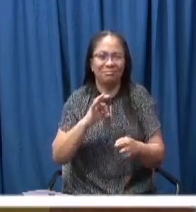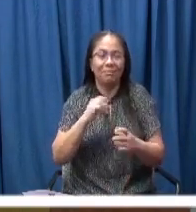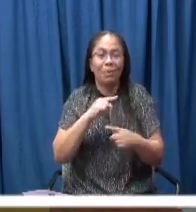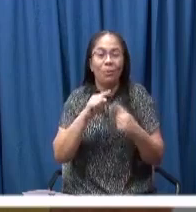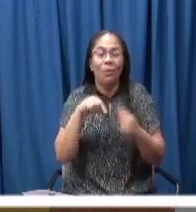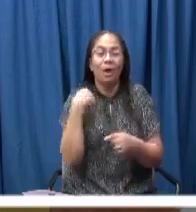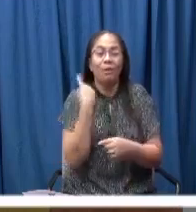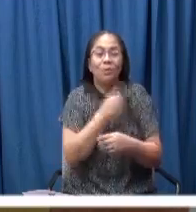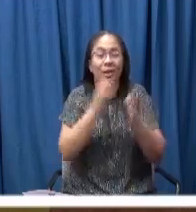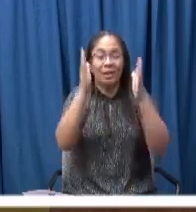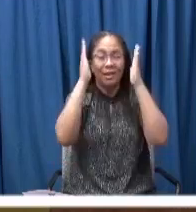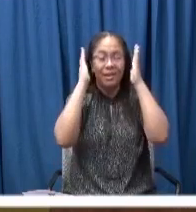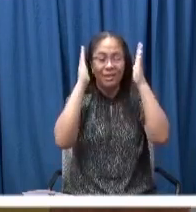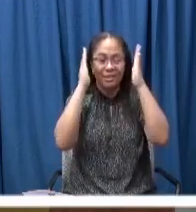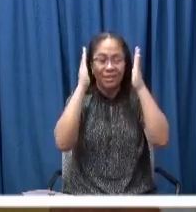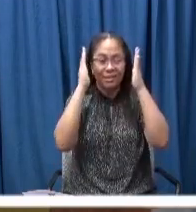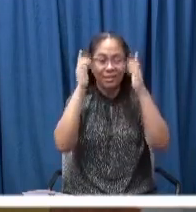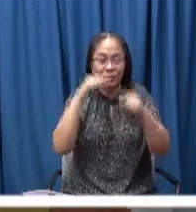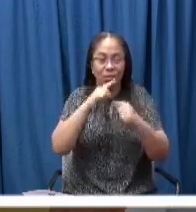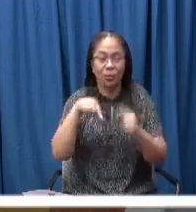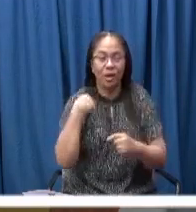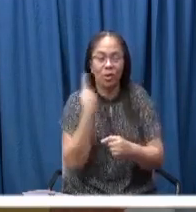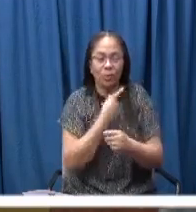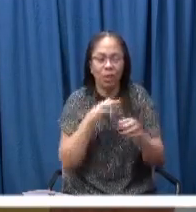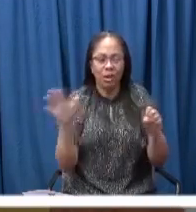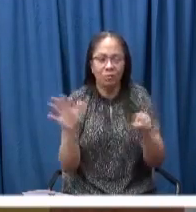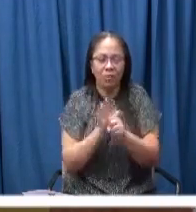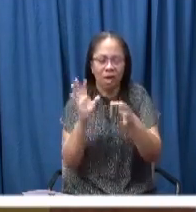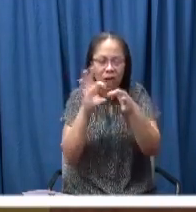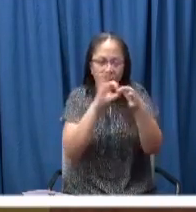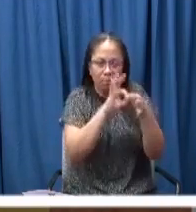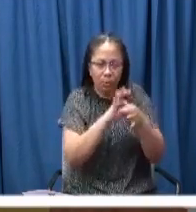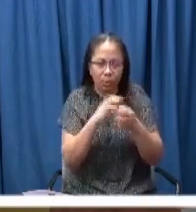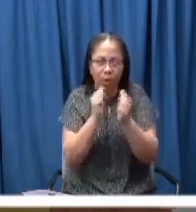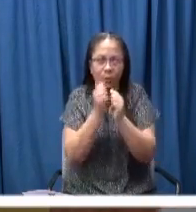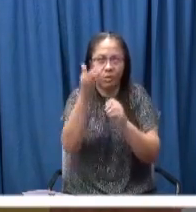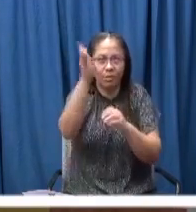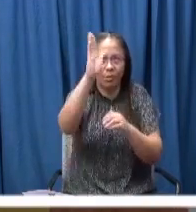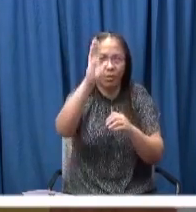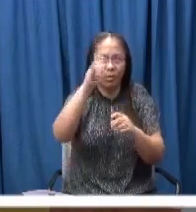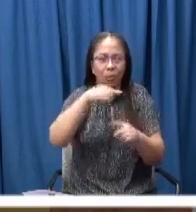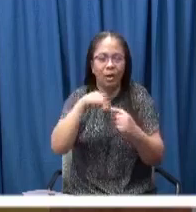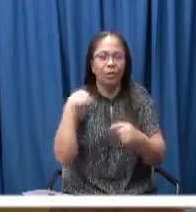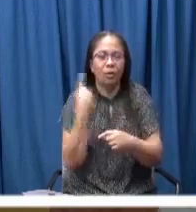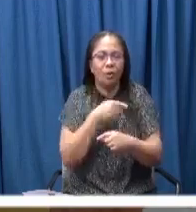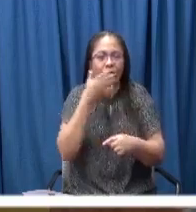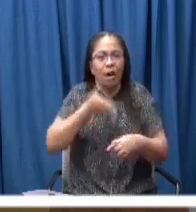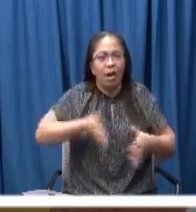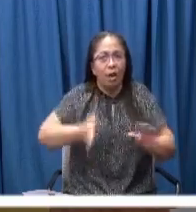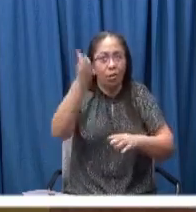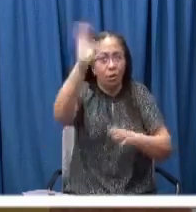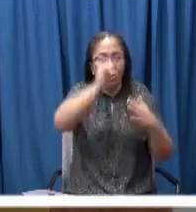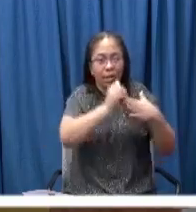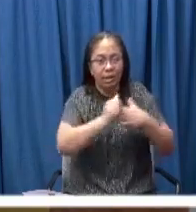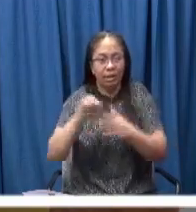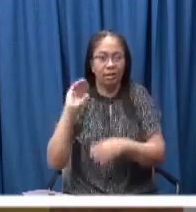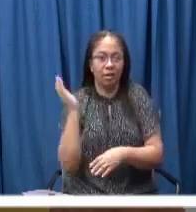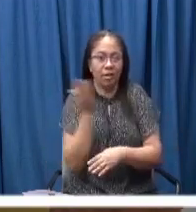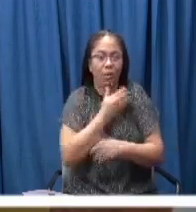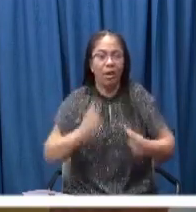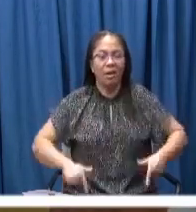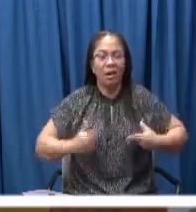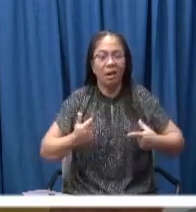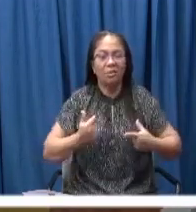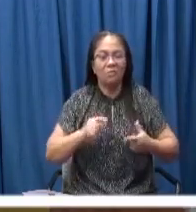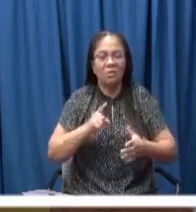we are listening to him, when we are in communion with him, when we allow our life to be led by him, that is when all is